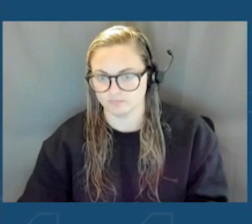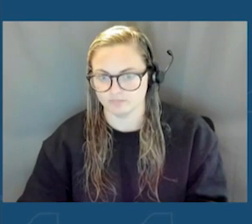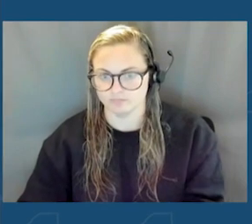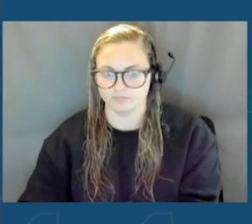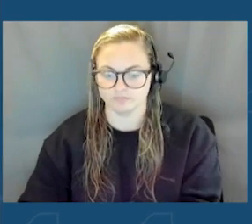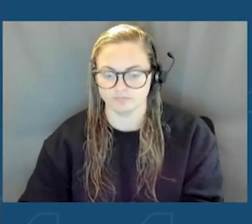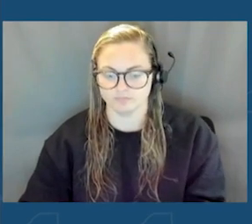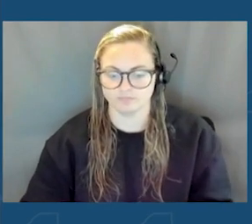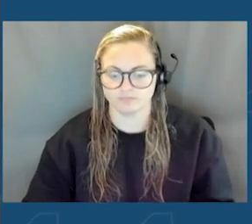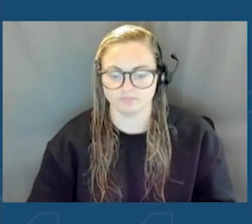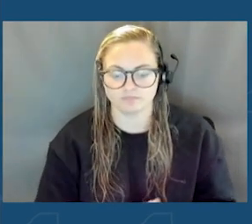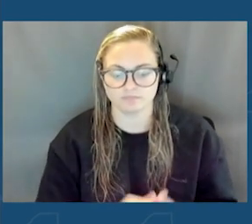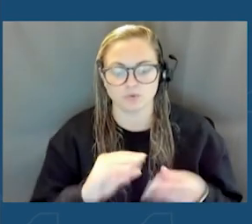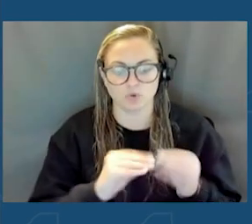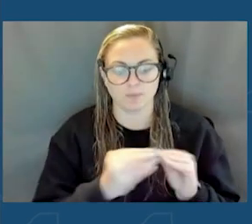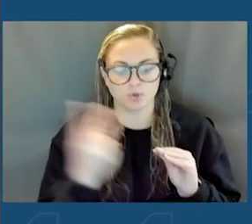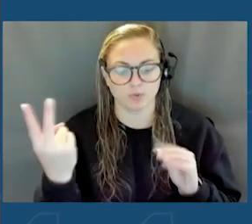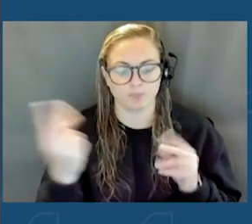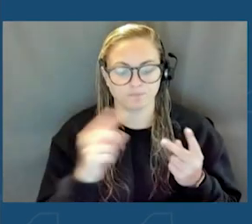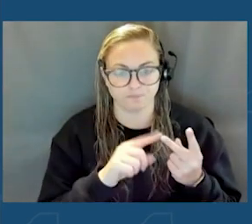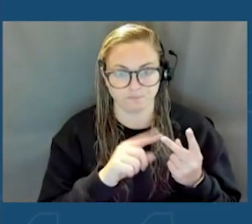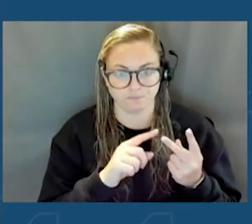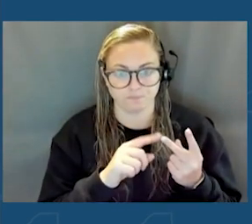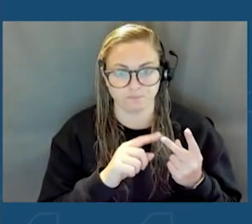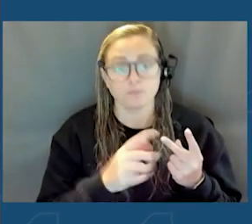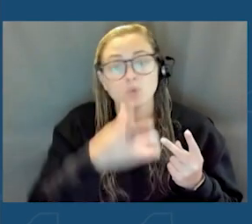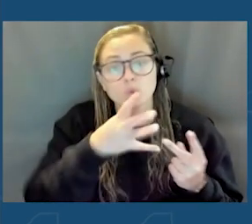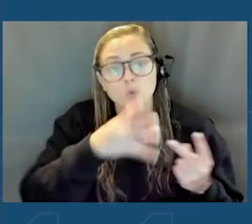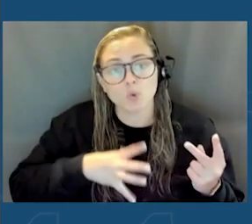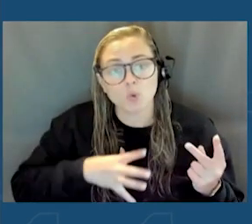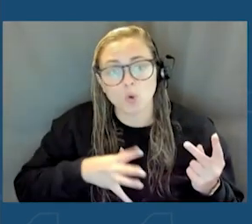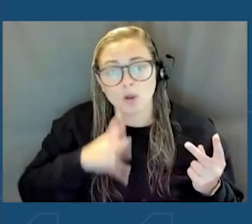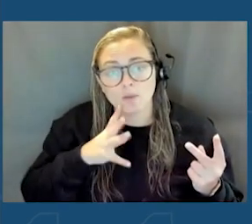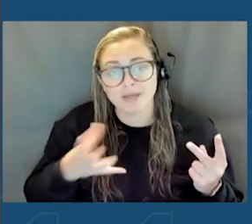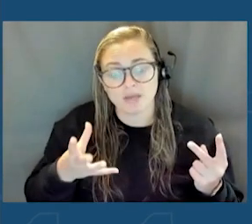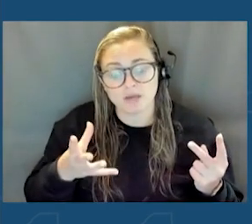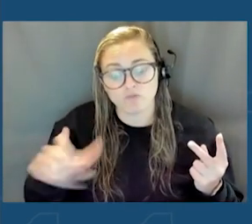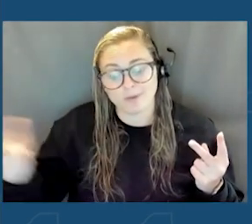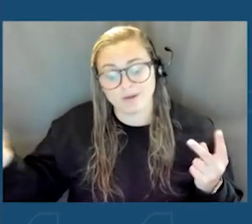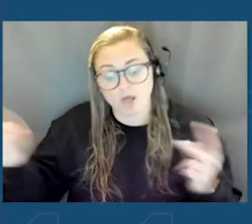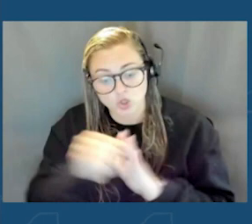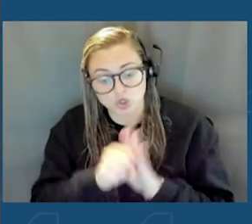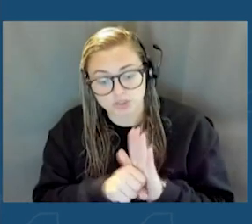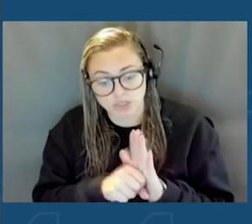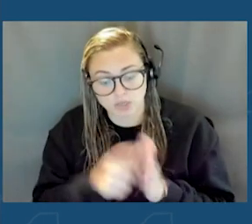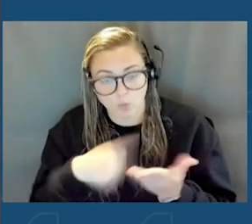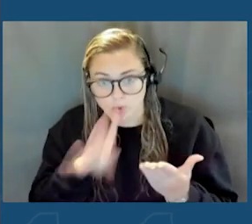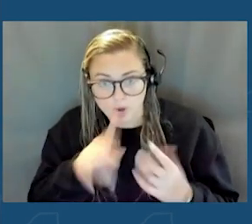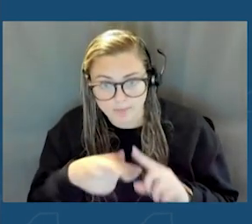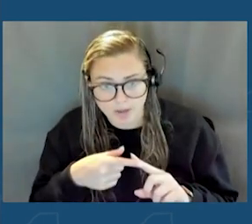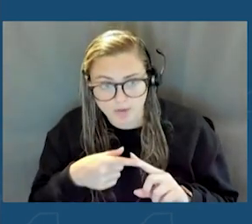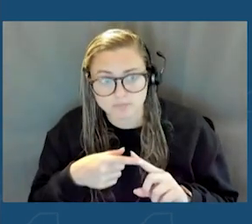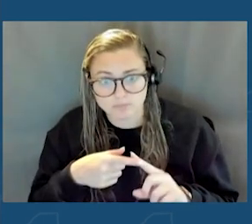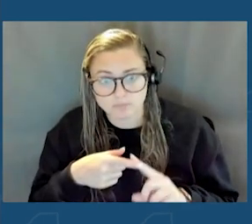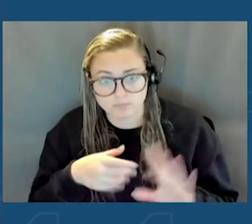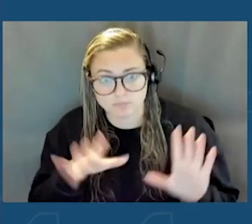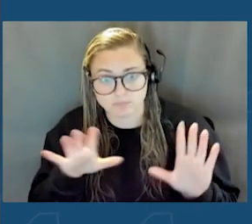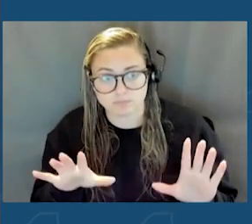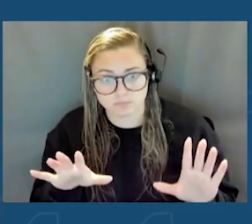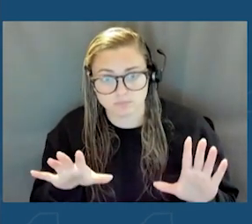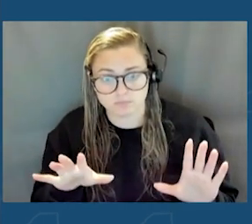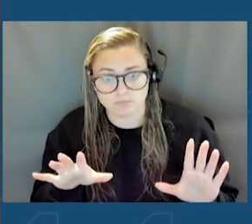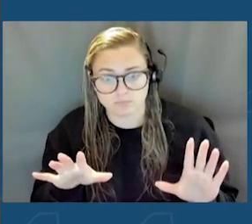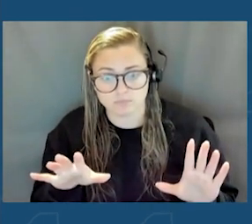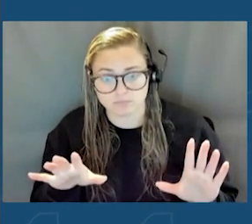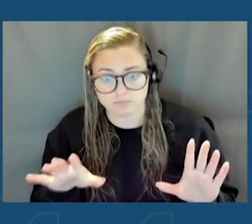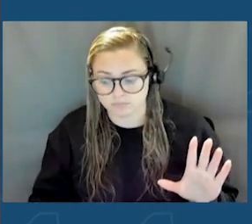Number 2, if a woman is wanted in another state, this is what we're talking about. I mean, this